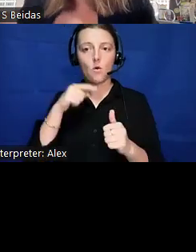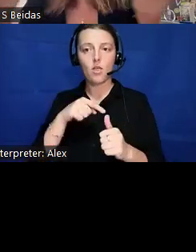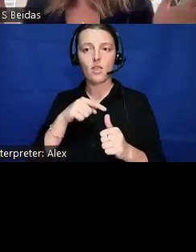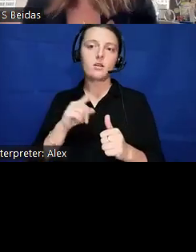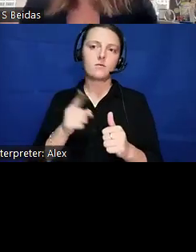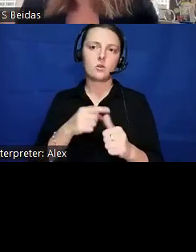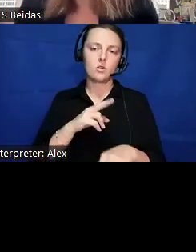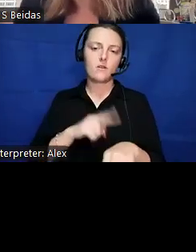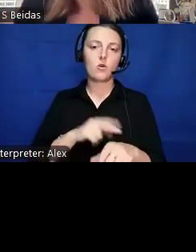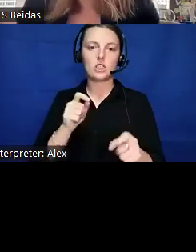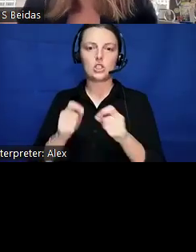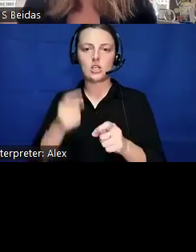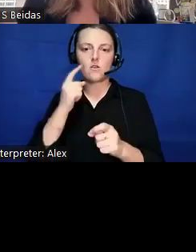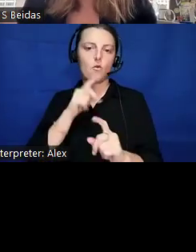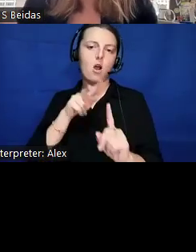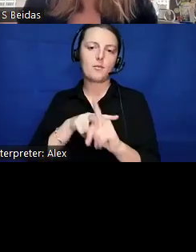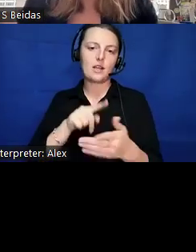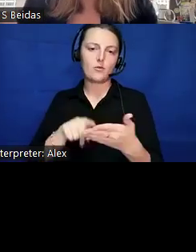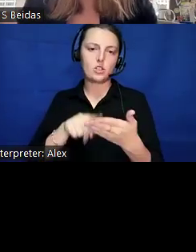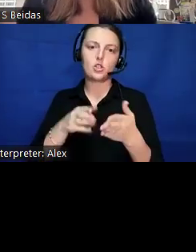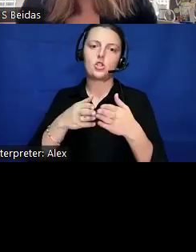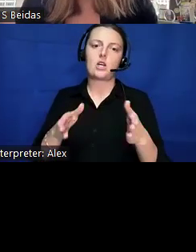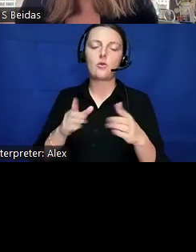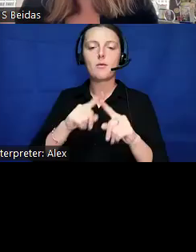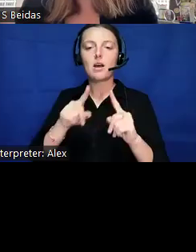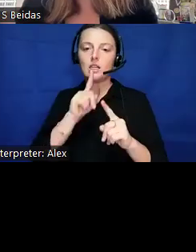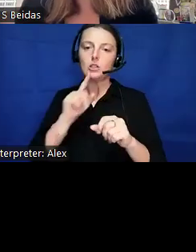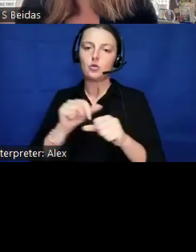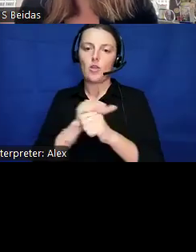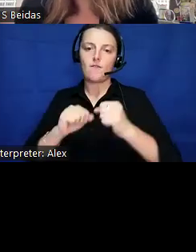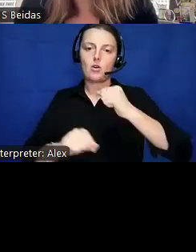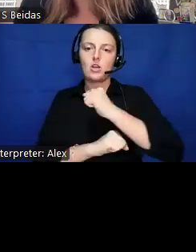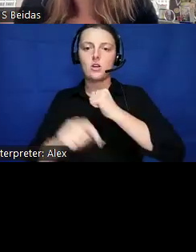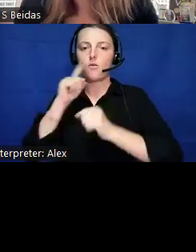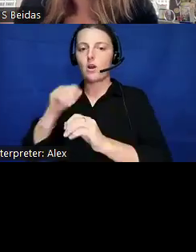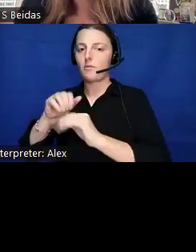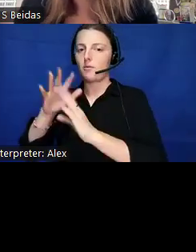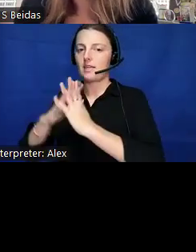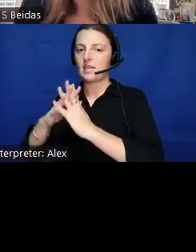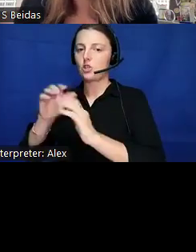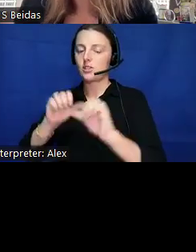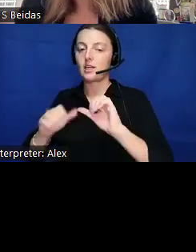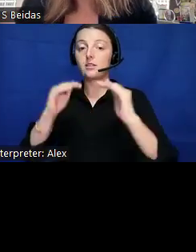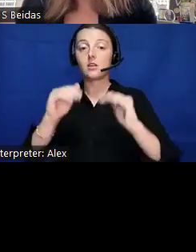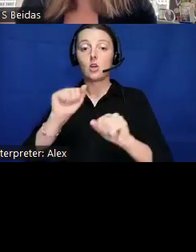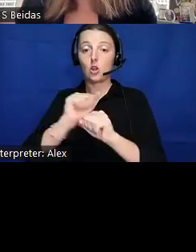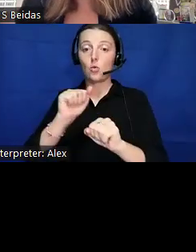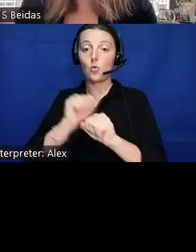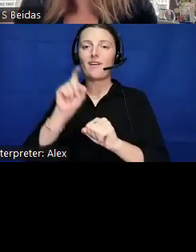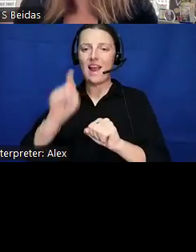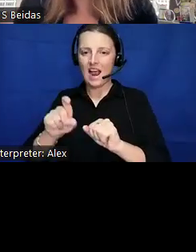applied research generally, but is really foundational to implementation science, is that the work must be done in partnership with our